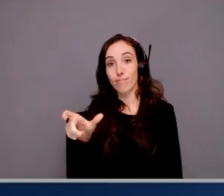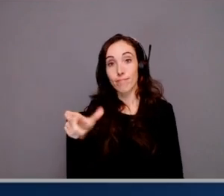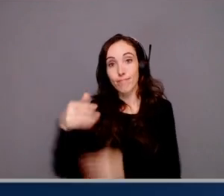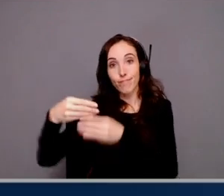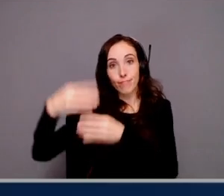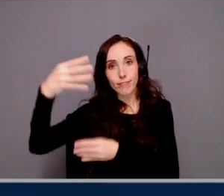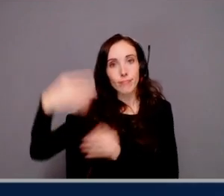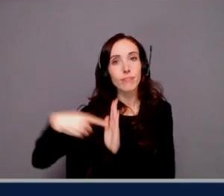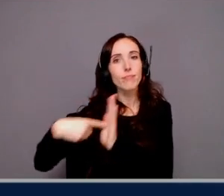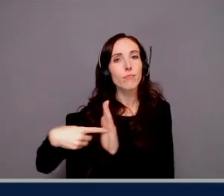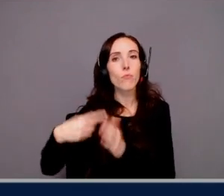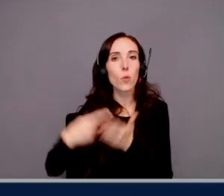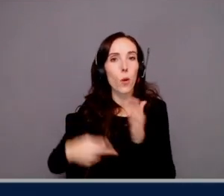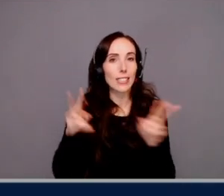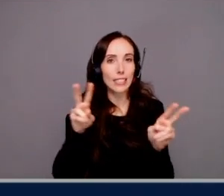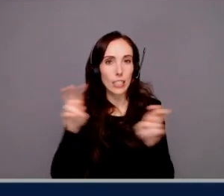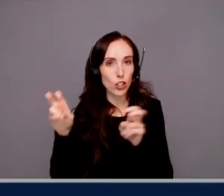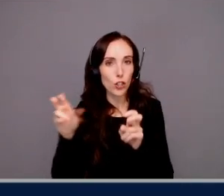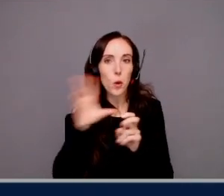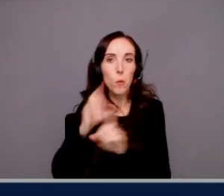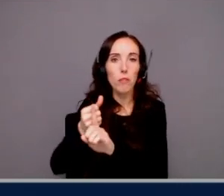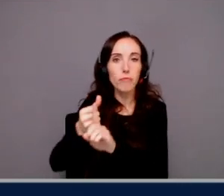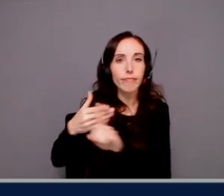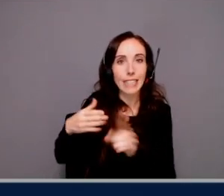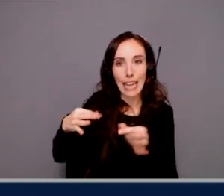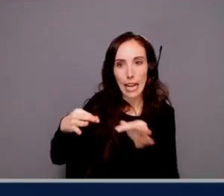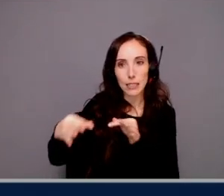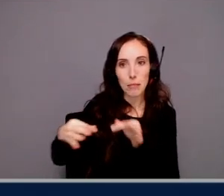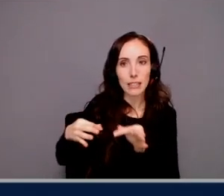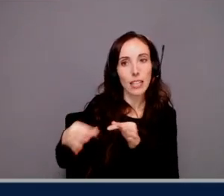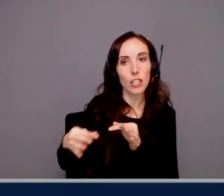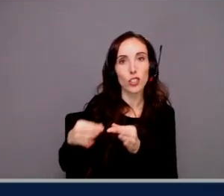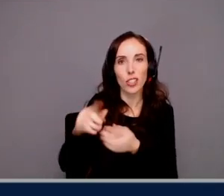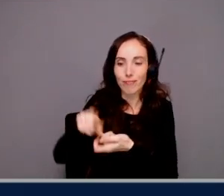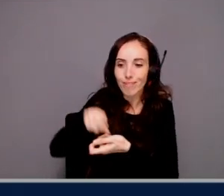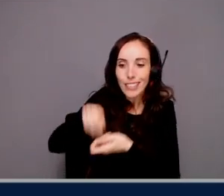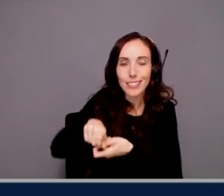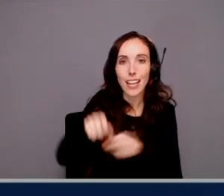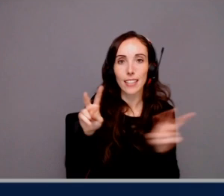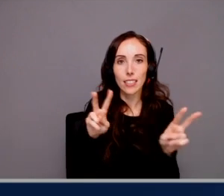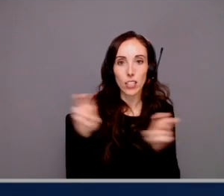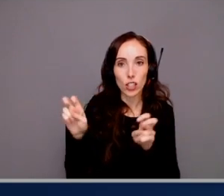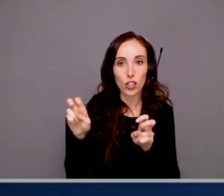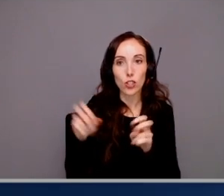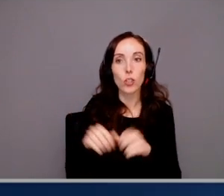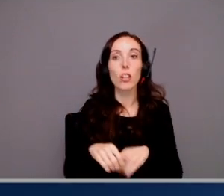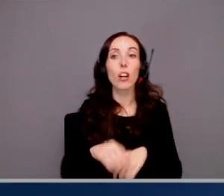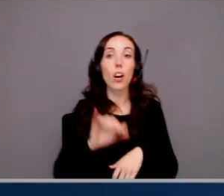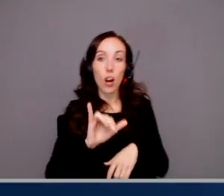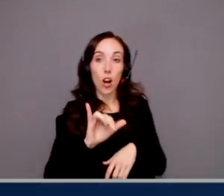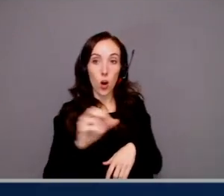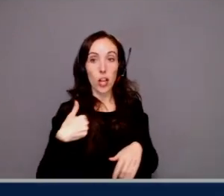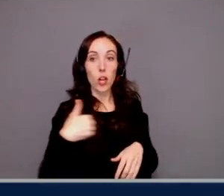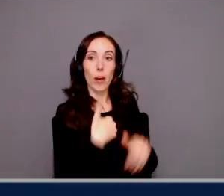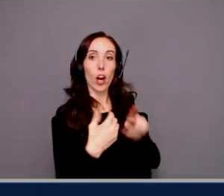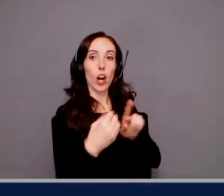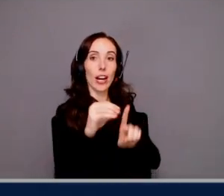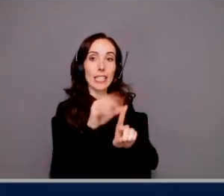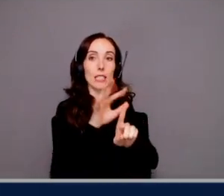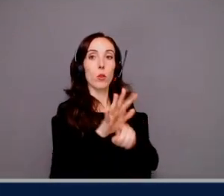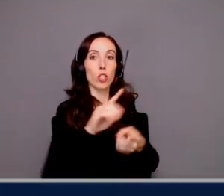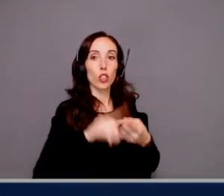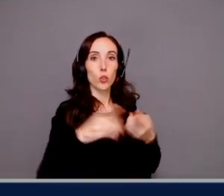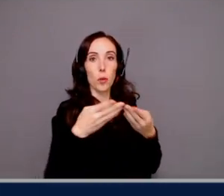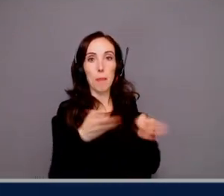is. There's a bit of an explanation of what the exact issue is. Looks like here we're exposing the server to the public. Right. Not best practice.